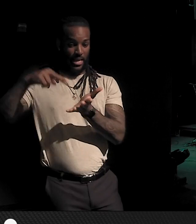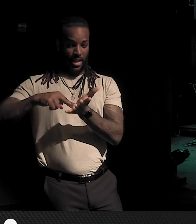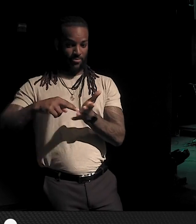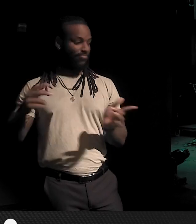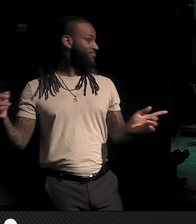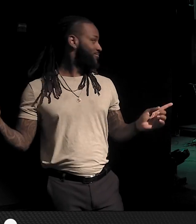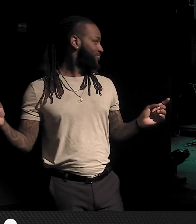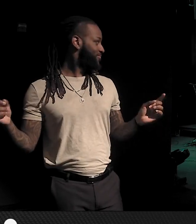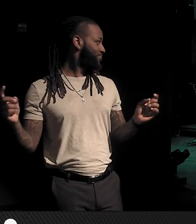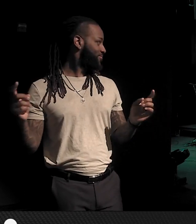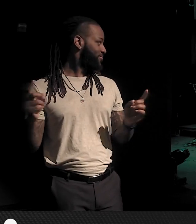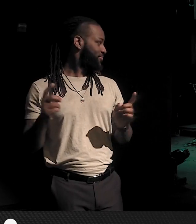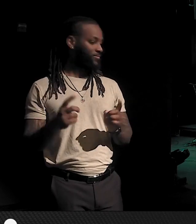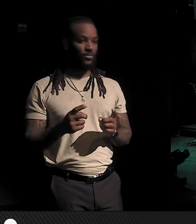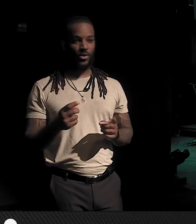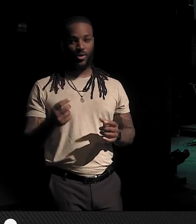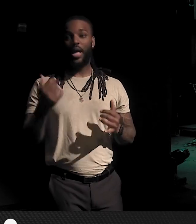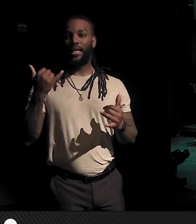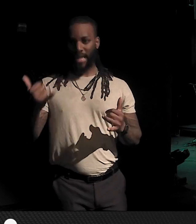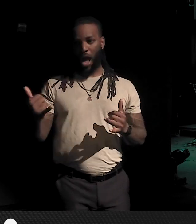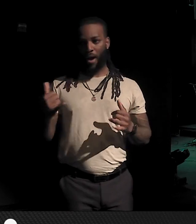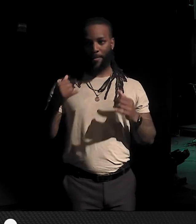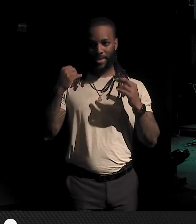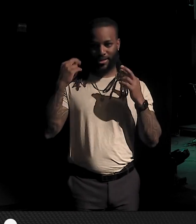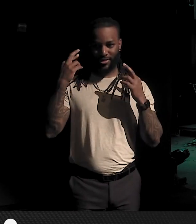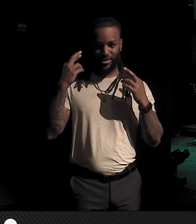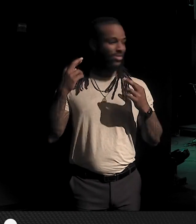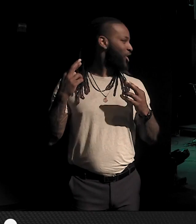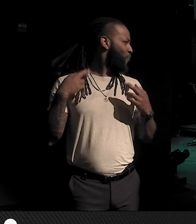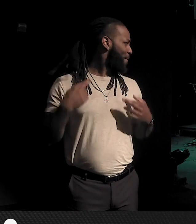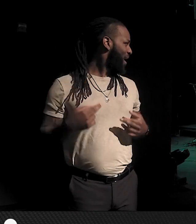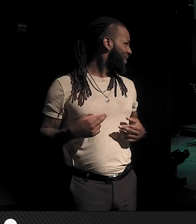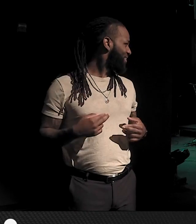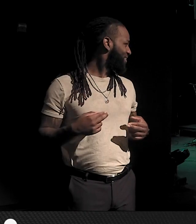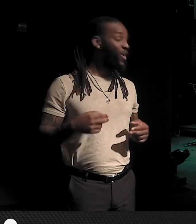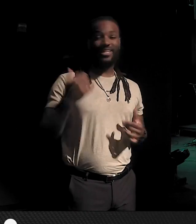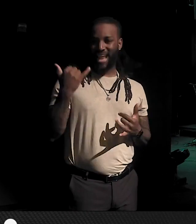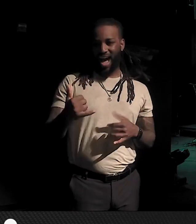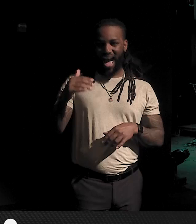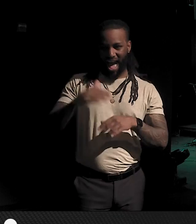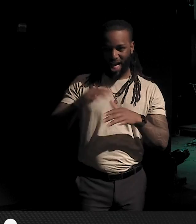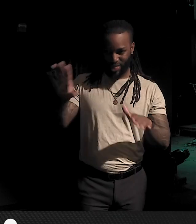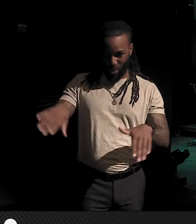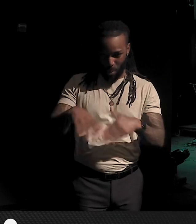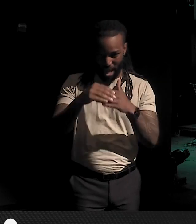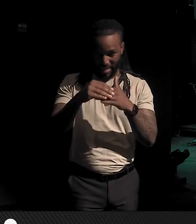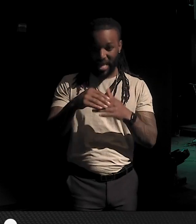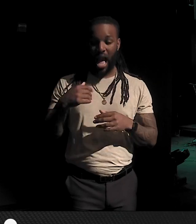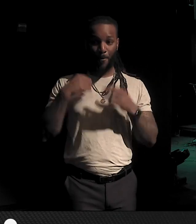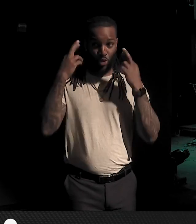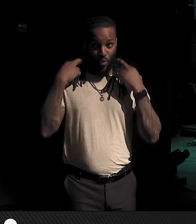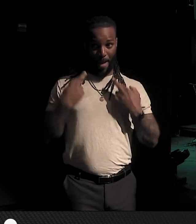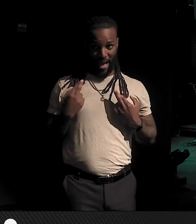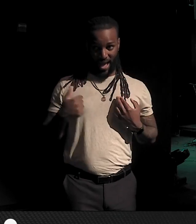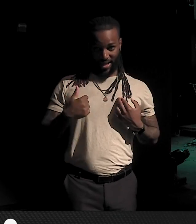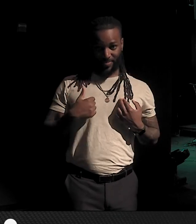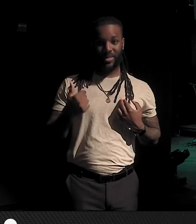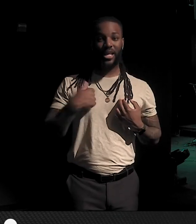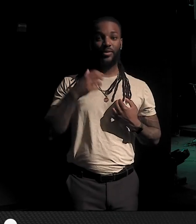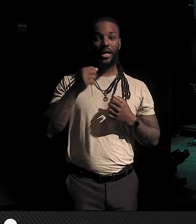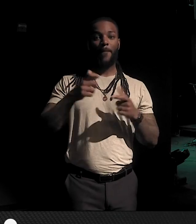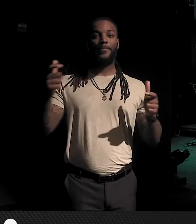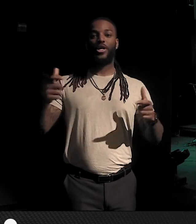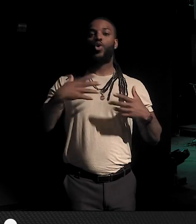other. Okay, I'm now the rabbi. And so here we are. We're now at the wedding, and as the rabbi now, I would take a